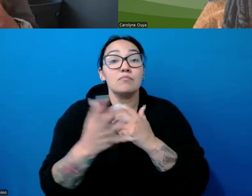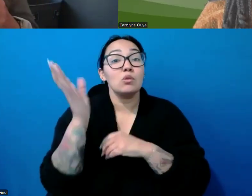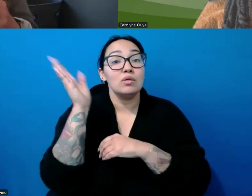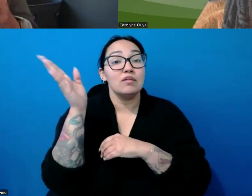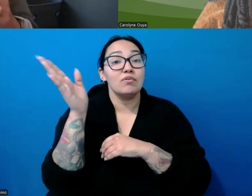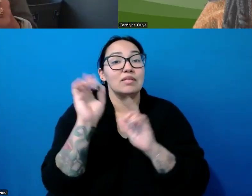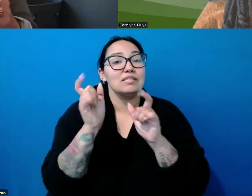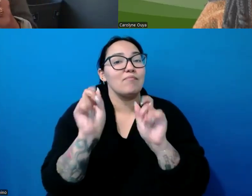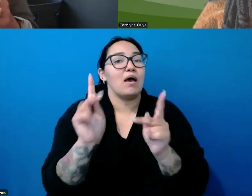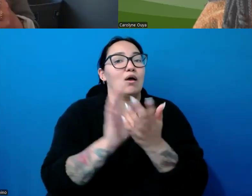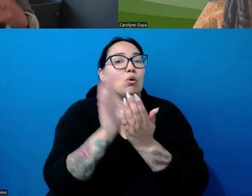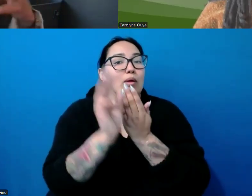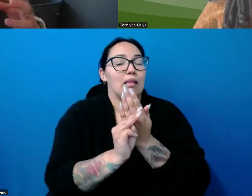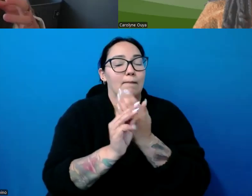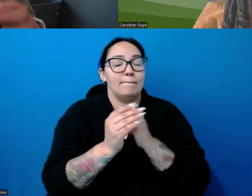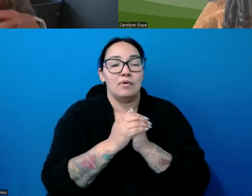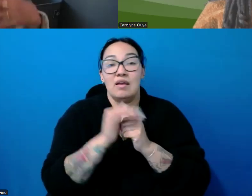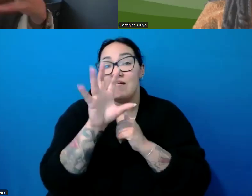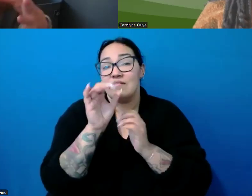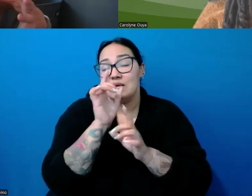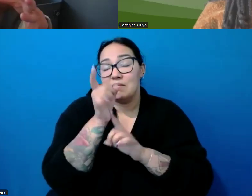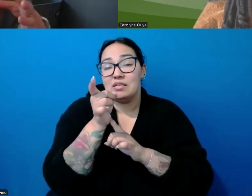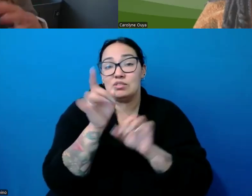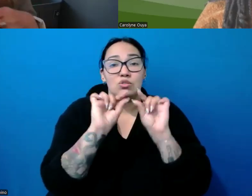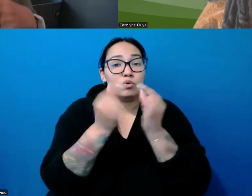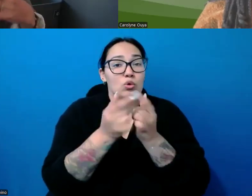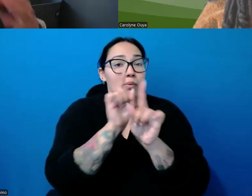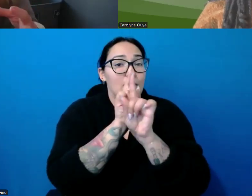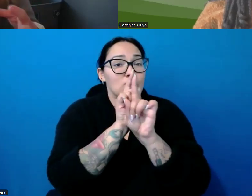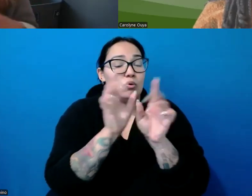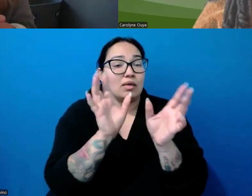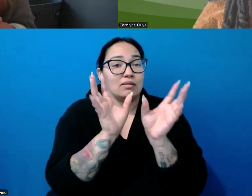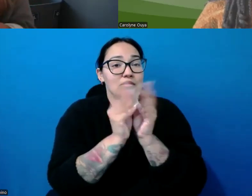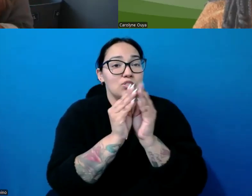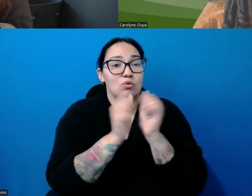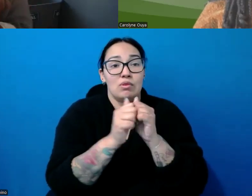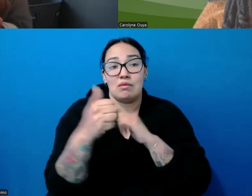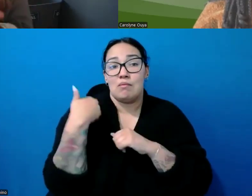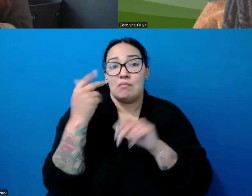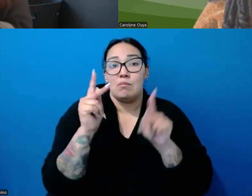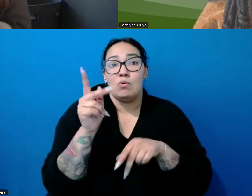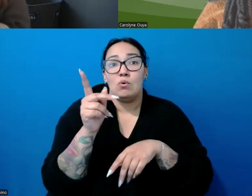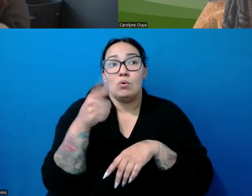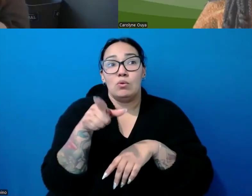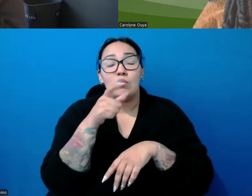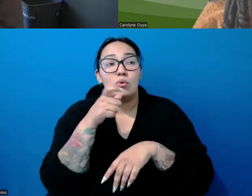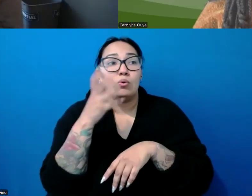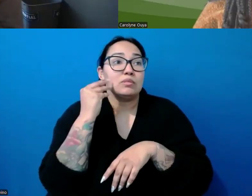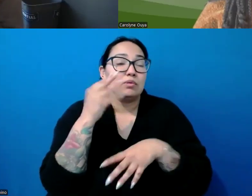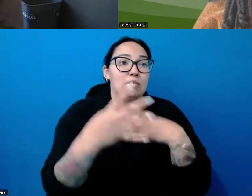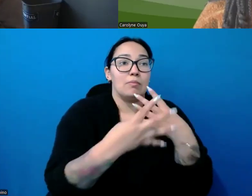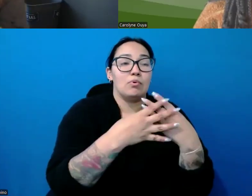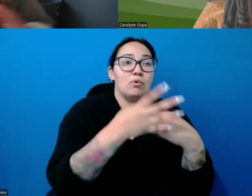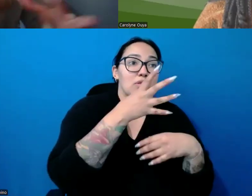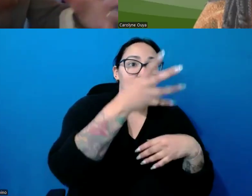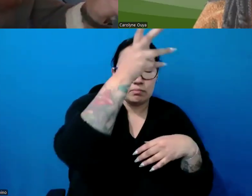back curriculum to them. It's 50 minutes. It's a group mentoring session with young people experiencing homelessness, incarceration of a parent, or